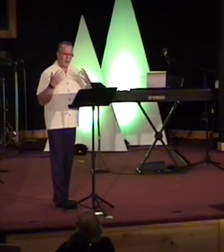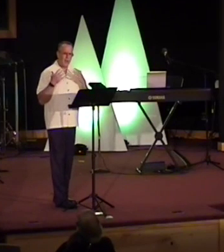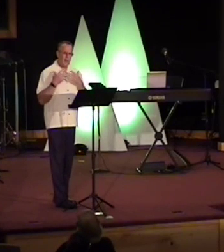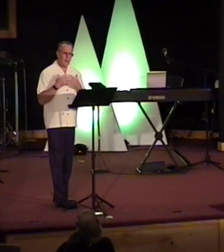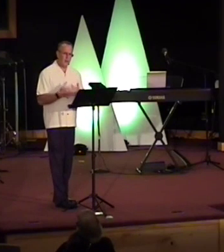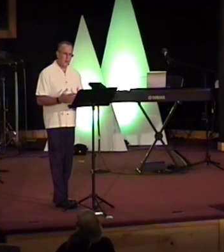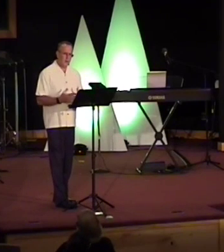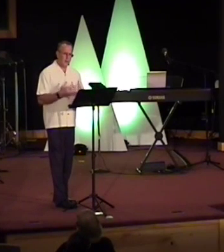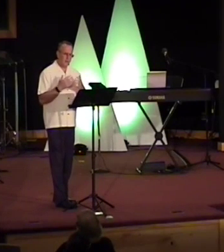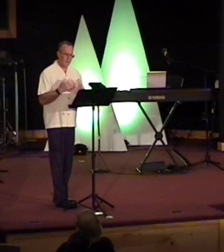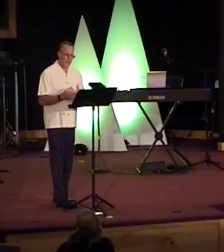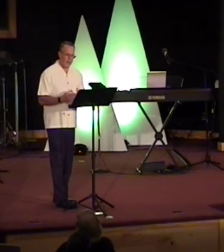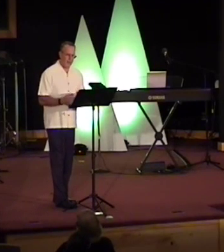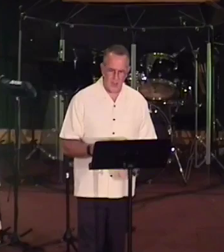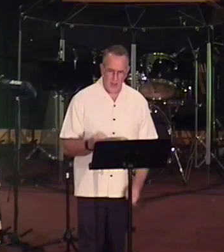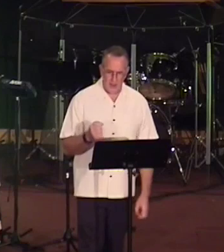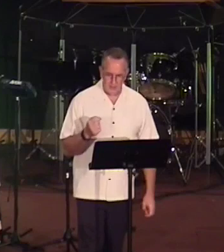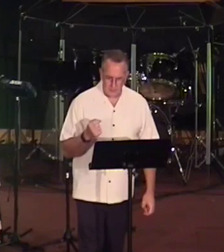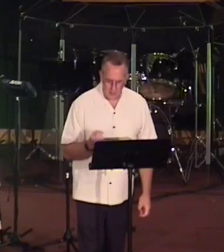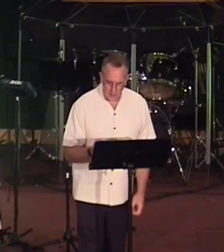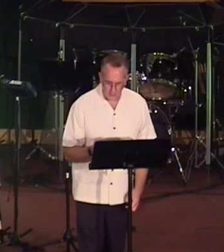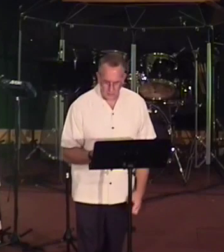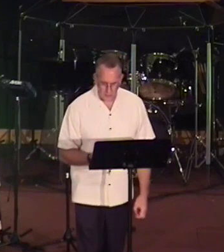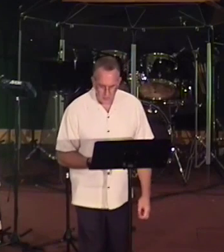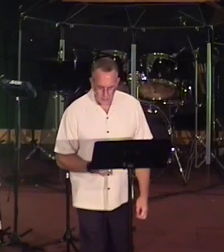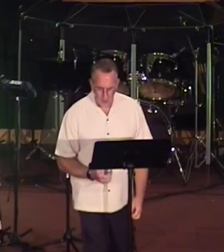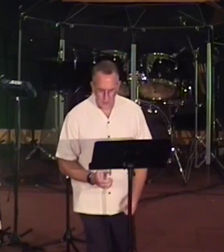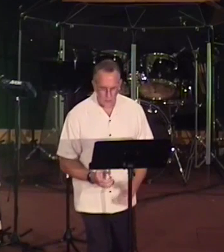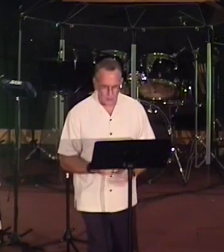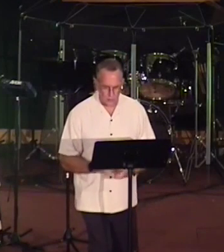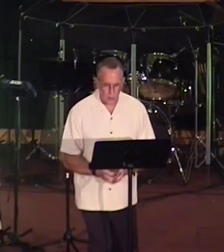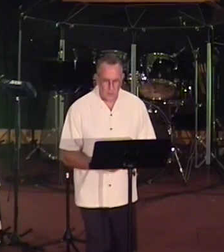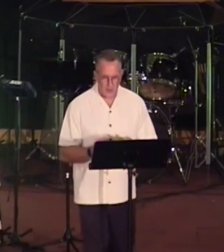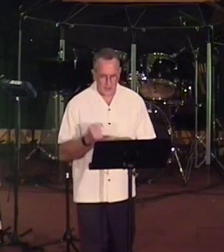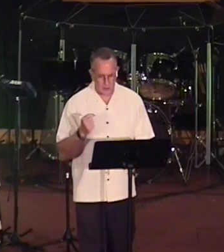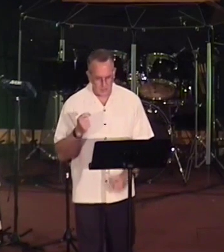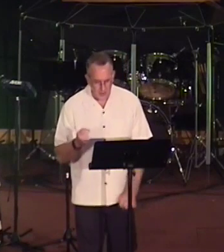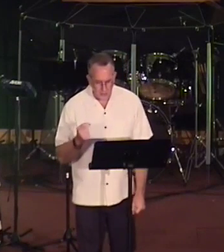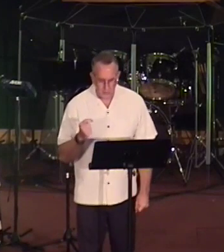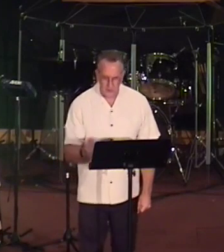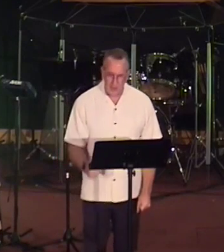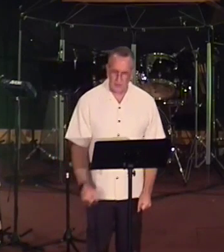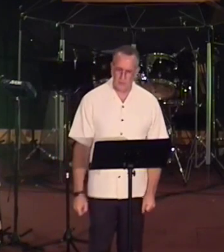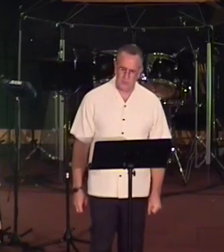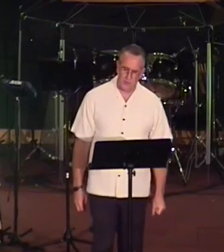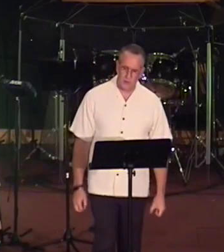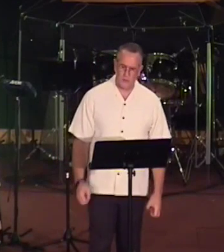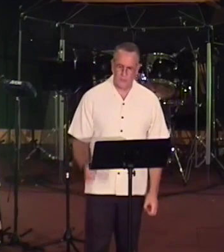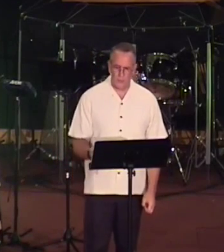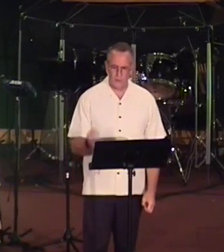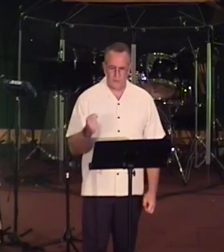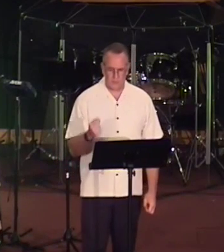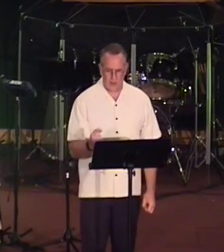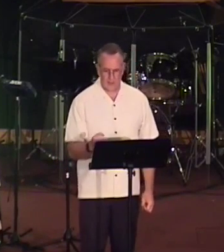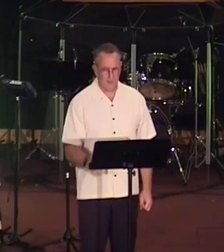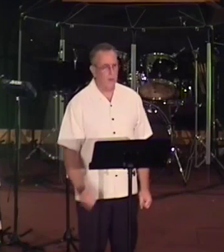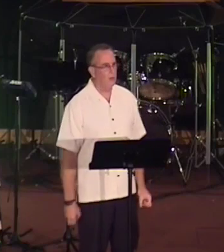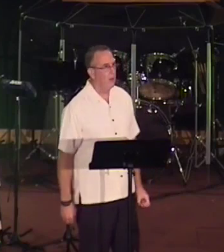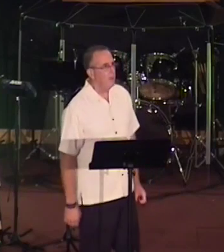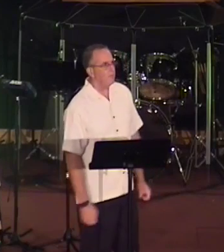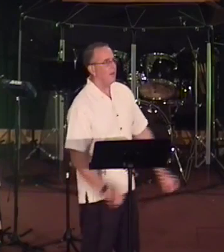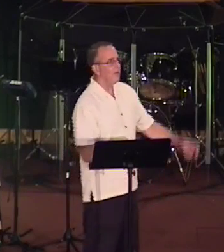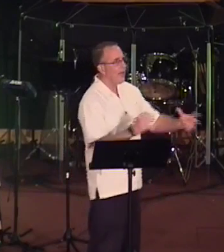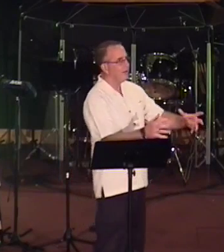all attain to the unity of faith and the knowledge of the Son of God, to a mature man, to the measure and the stature which belongs to the fullness of Christ.